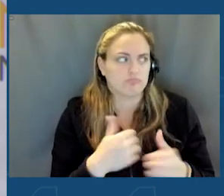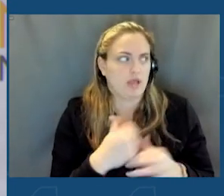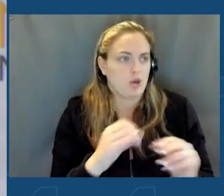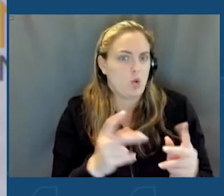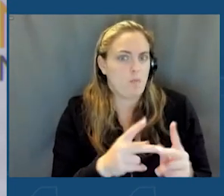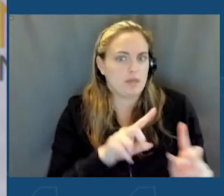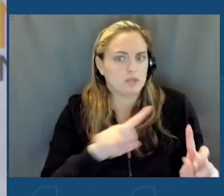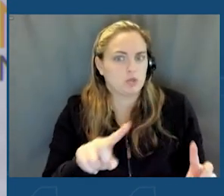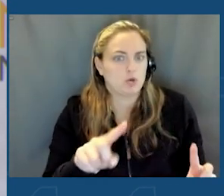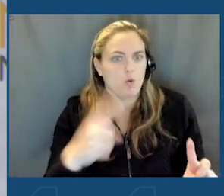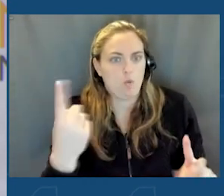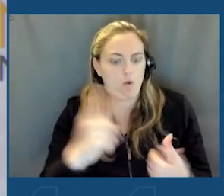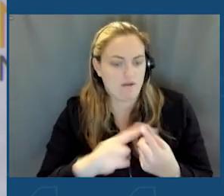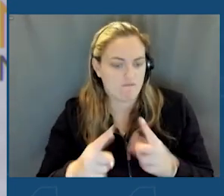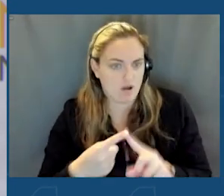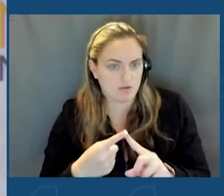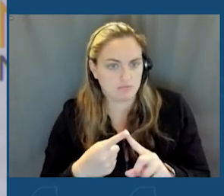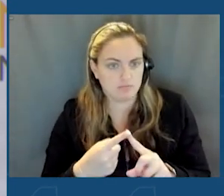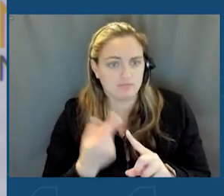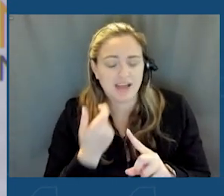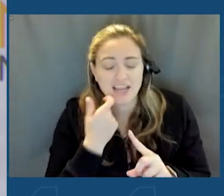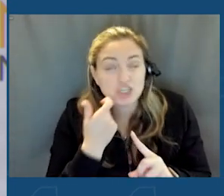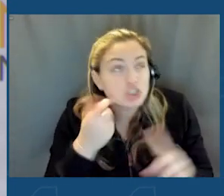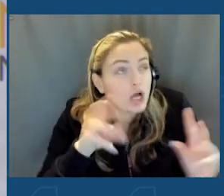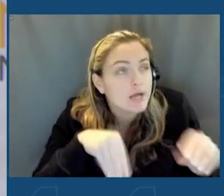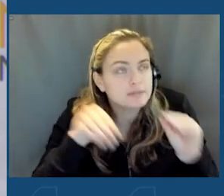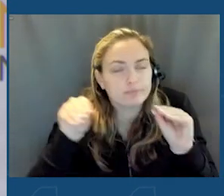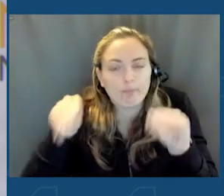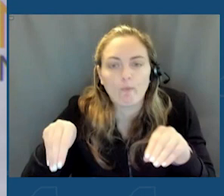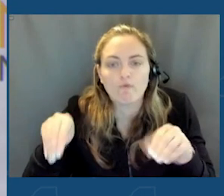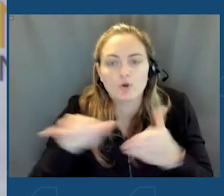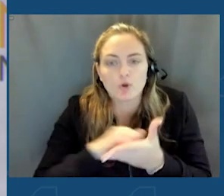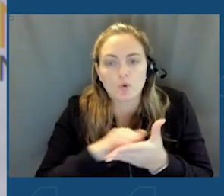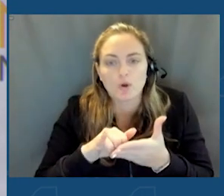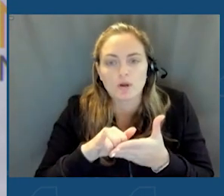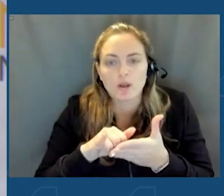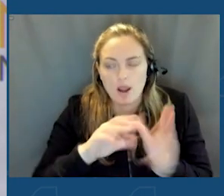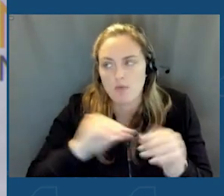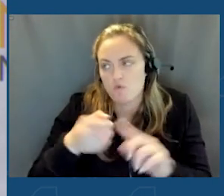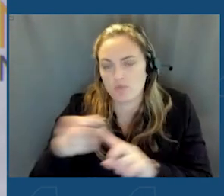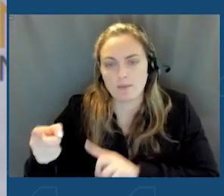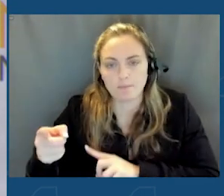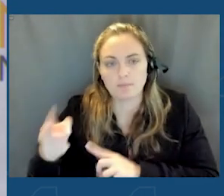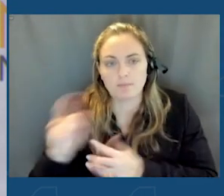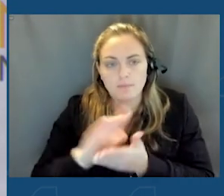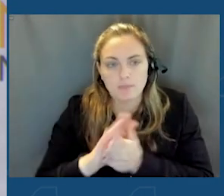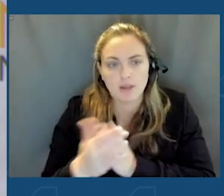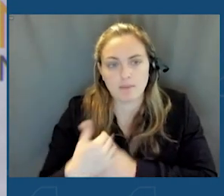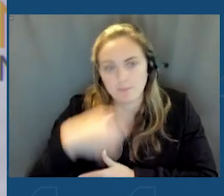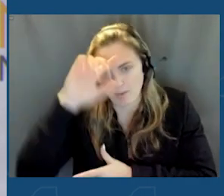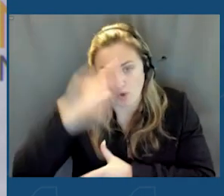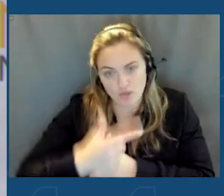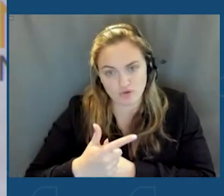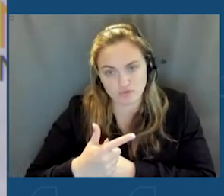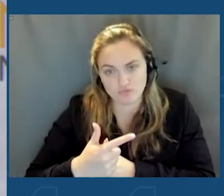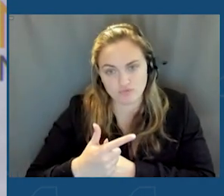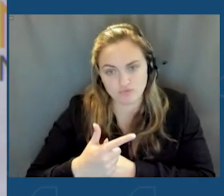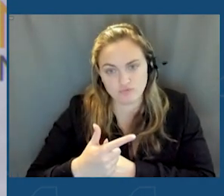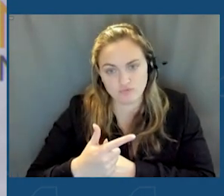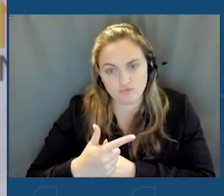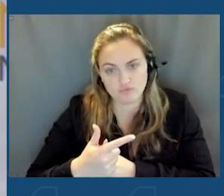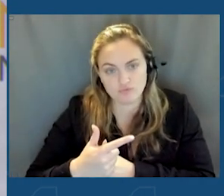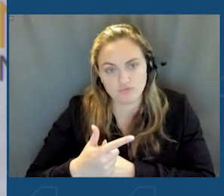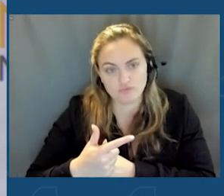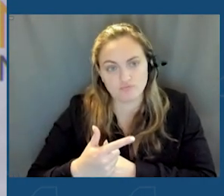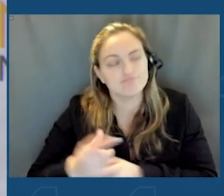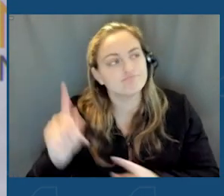one friend. I had just moved to New York, and that person took me in and became my brother. So people